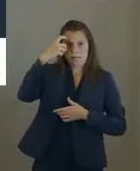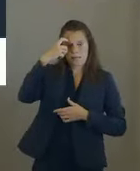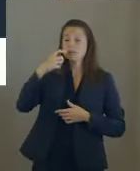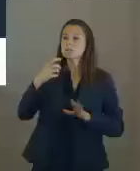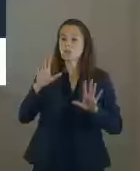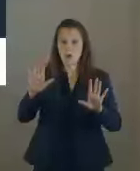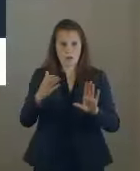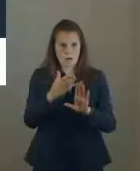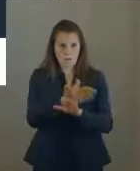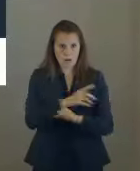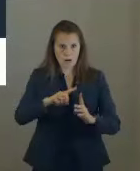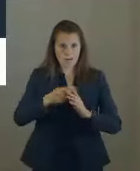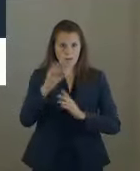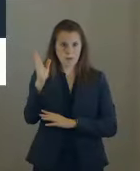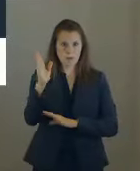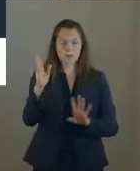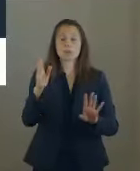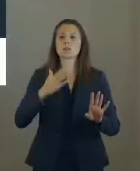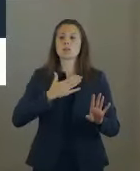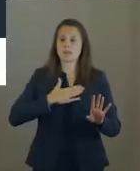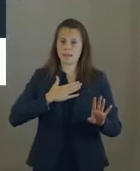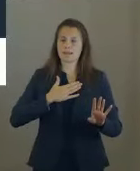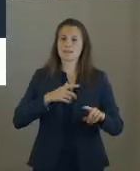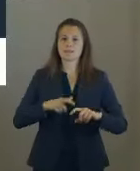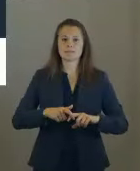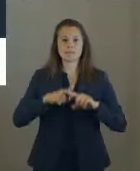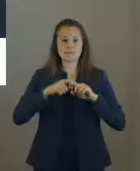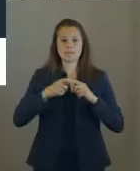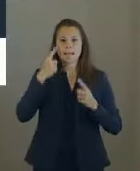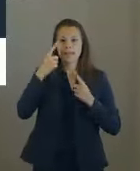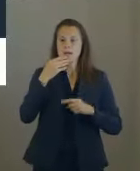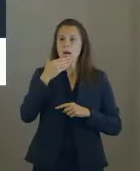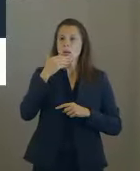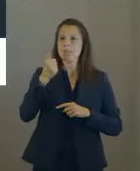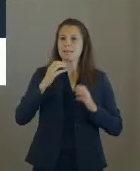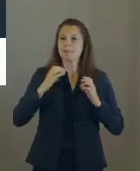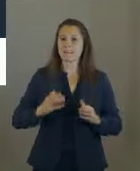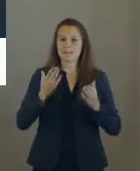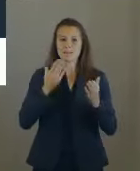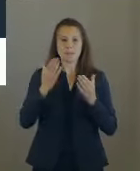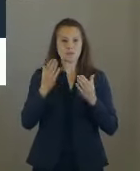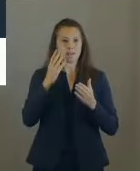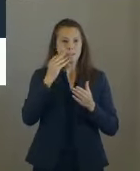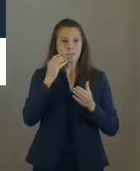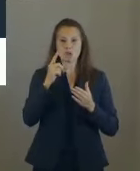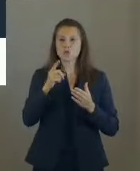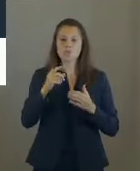ask you before we begin the presentation to take a second to think about the best customer service interaction that you've ever had.